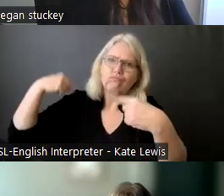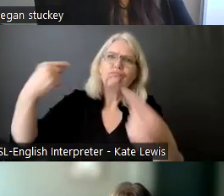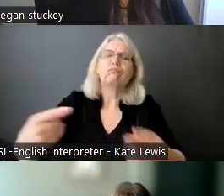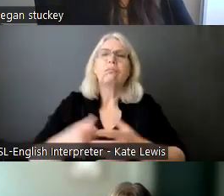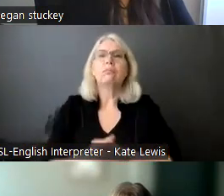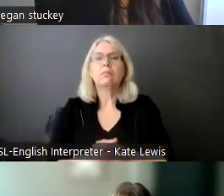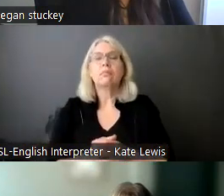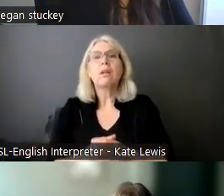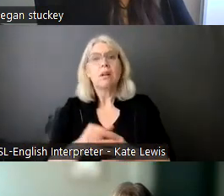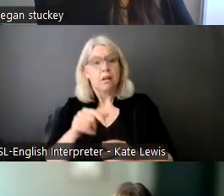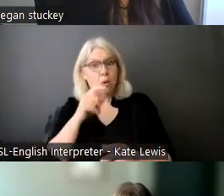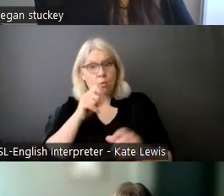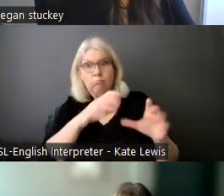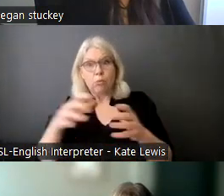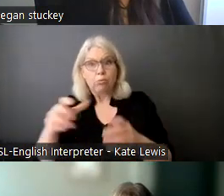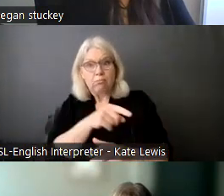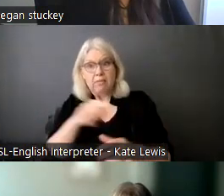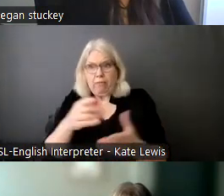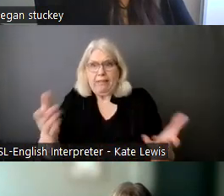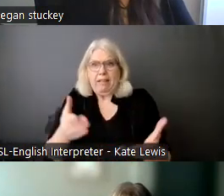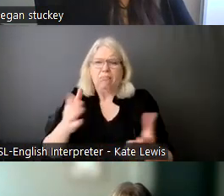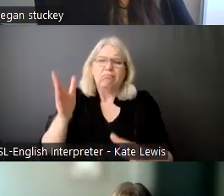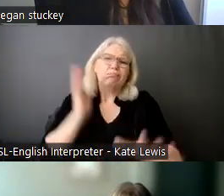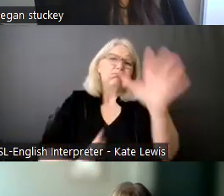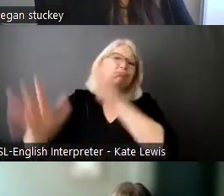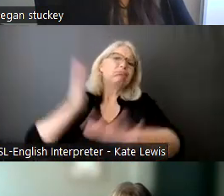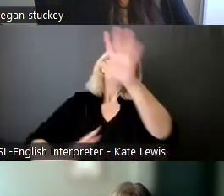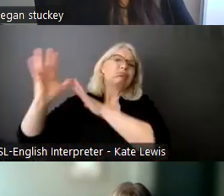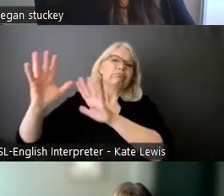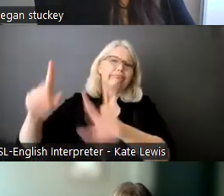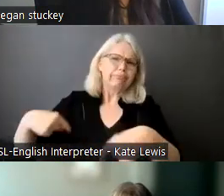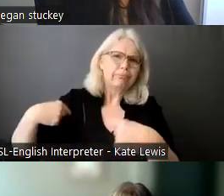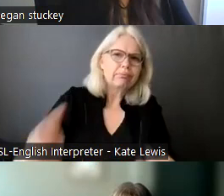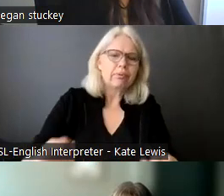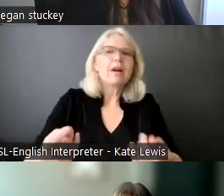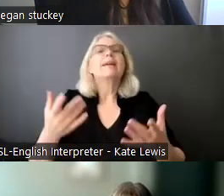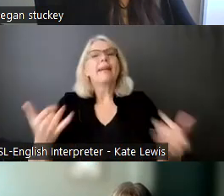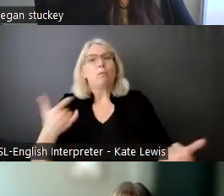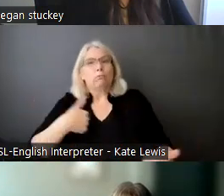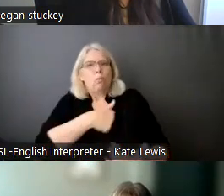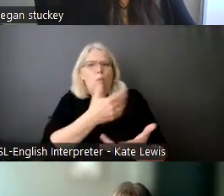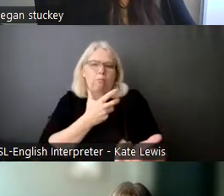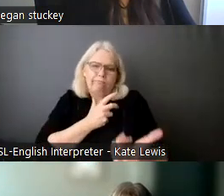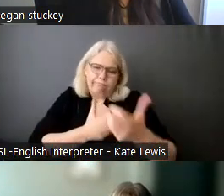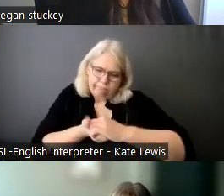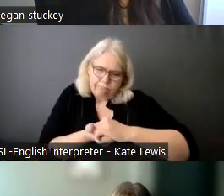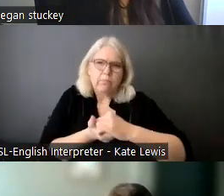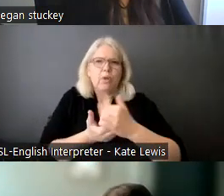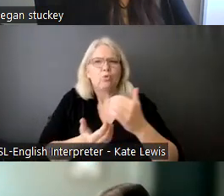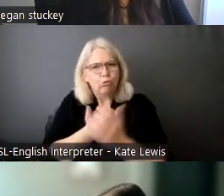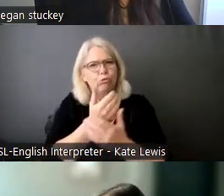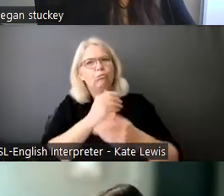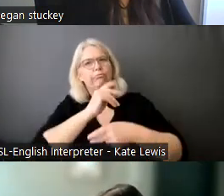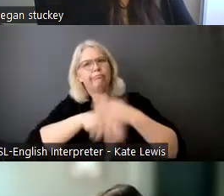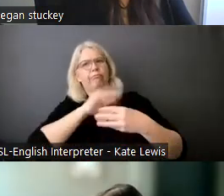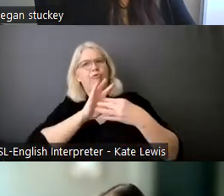original peoples of this land, one that is deep, one that is based in honor and deep respect. Thank